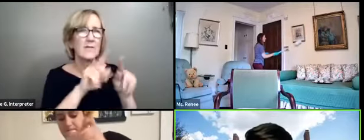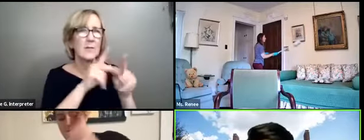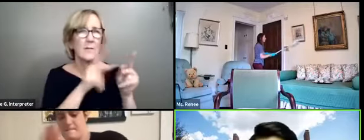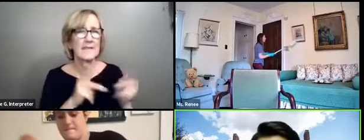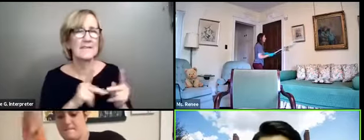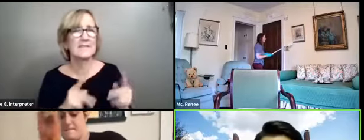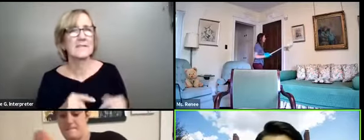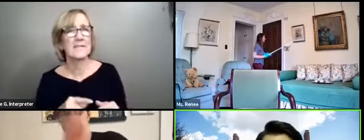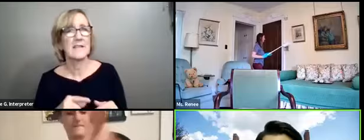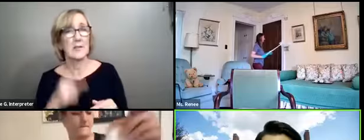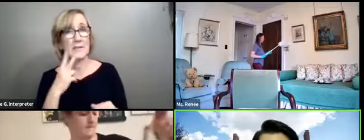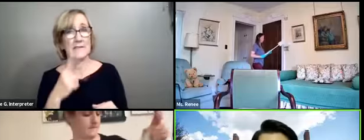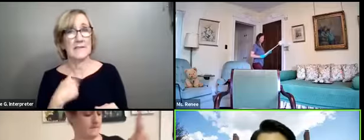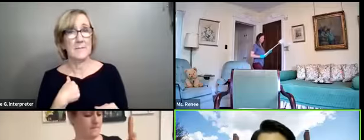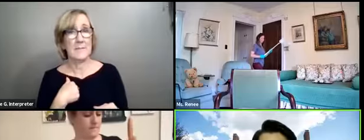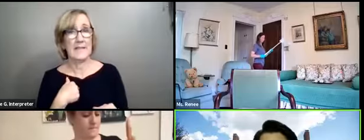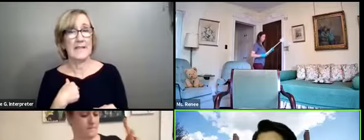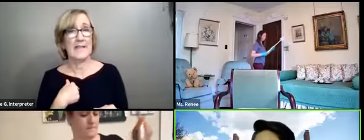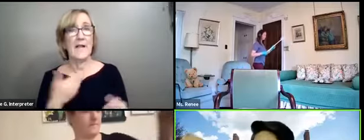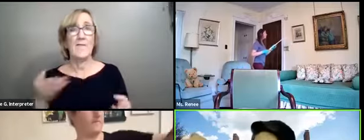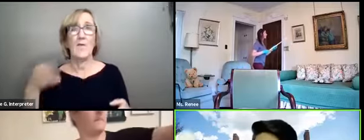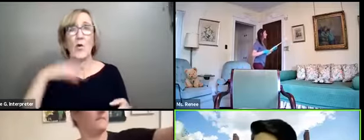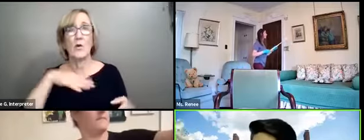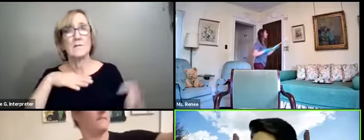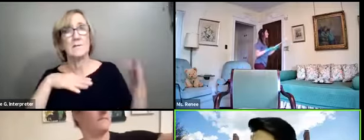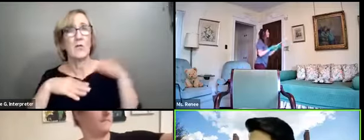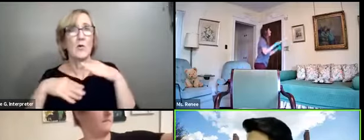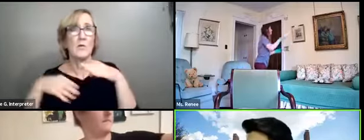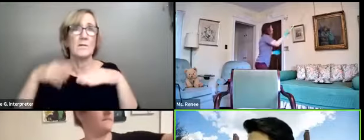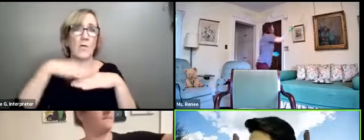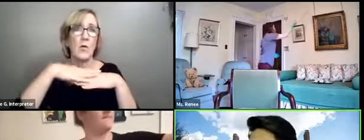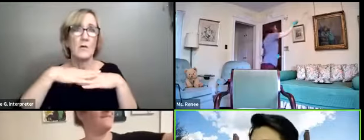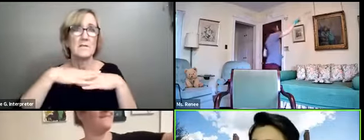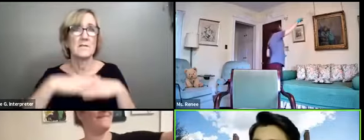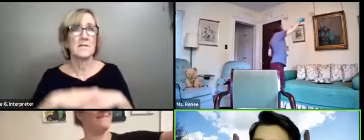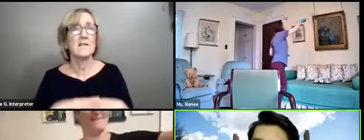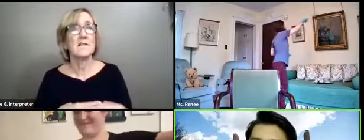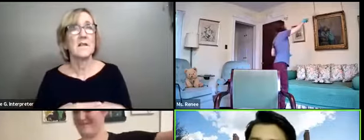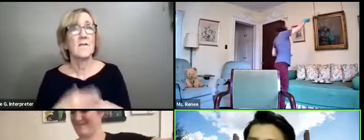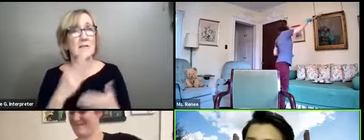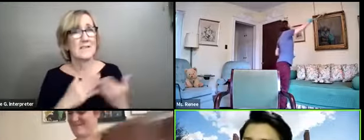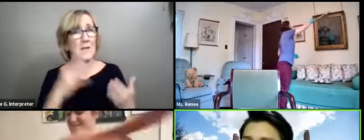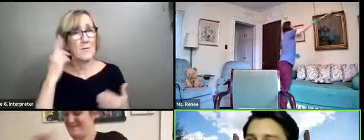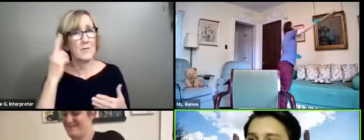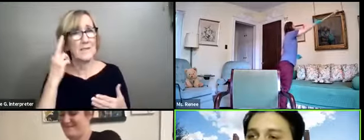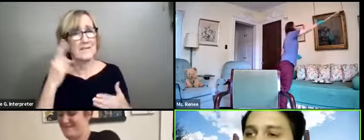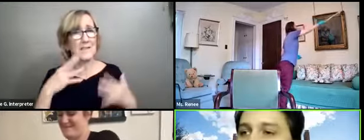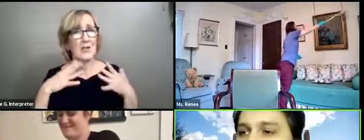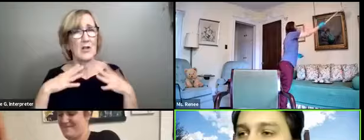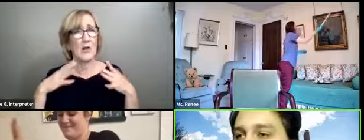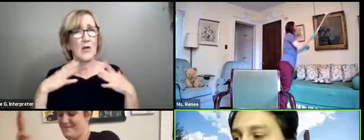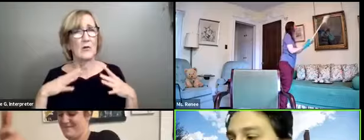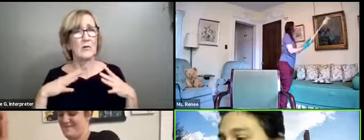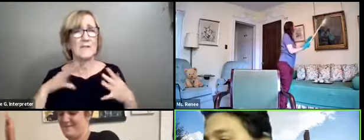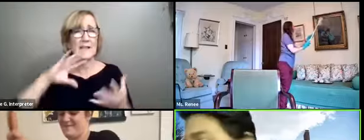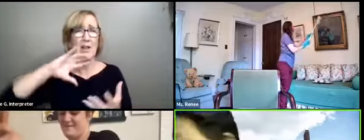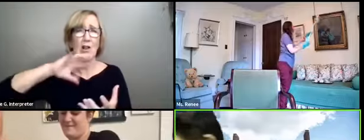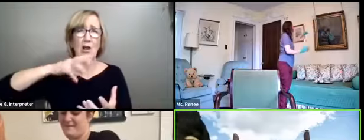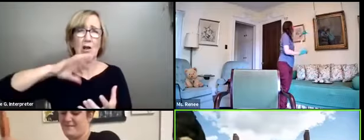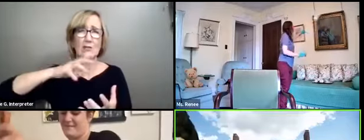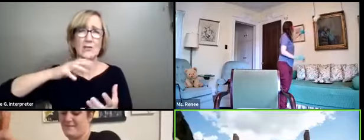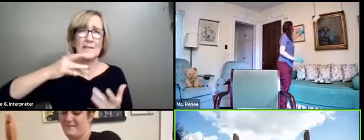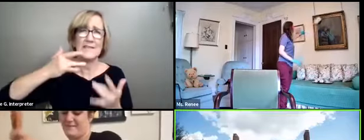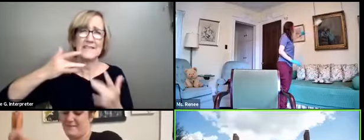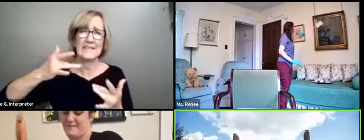you can see me just folding away. So for some reason, clothes and doing laundry tends to fall